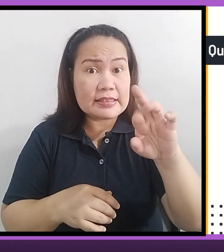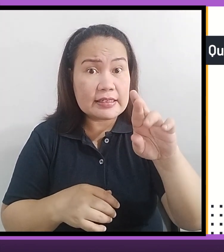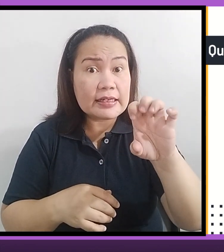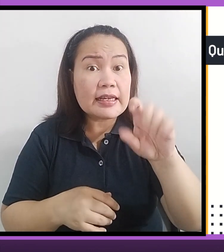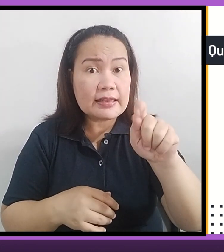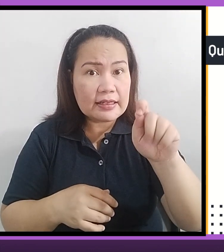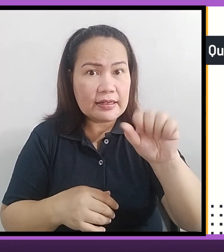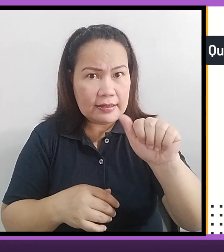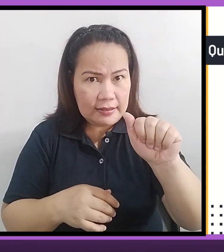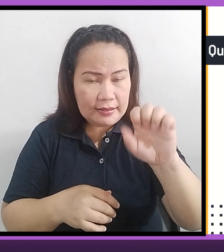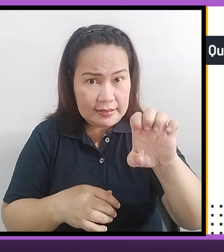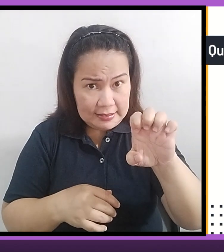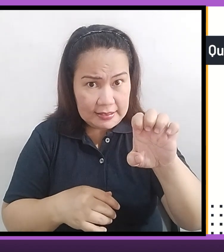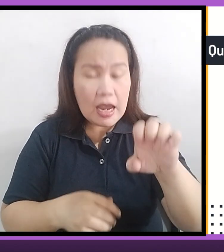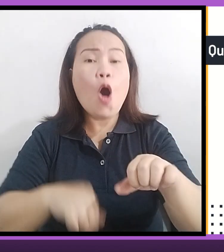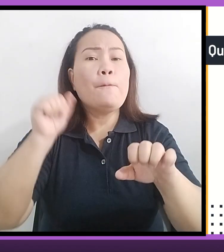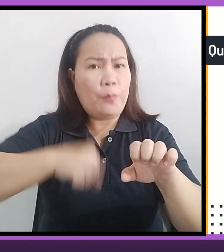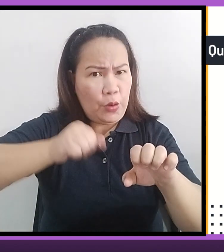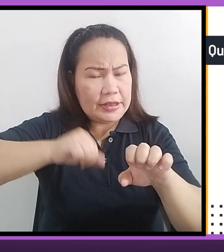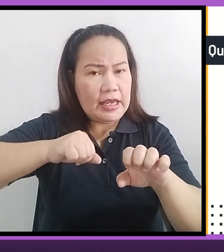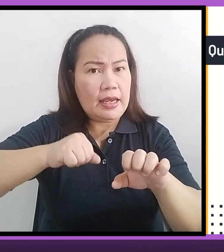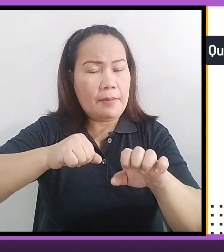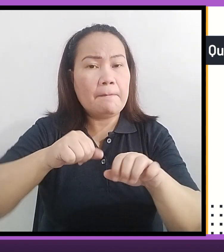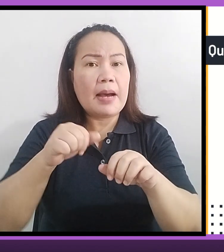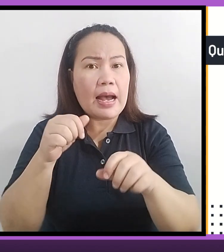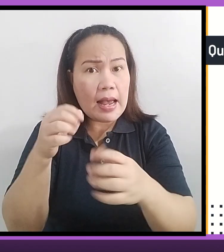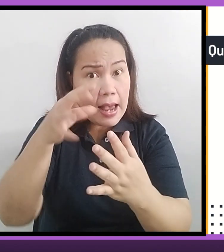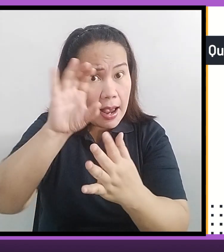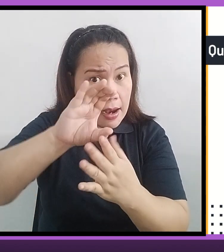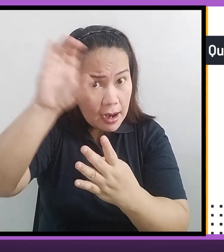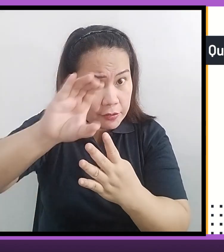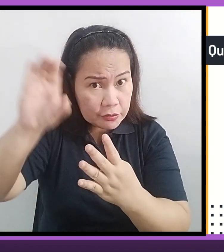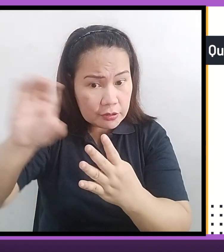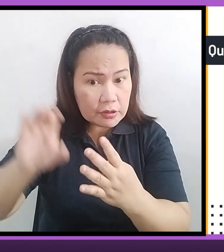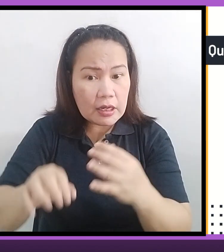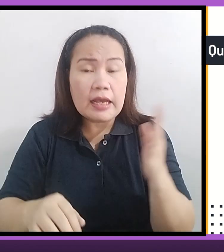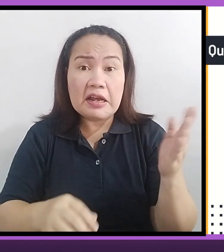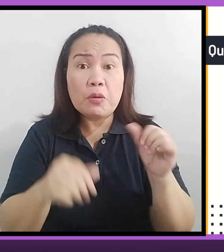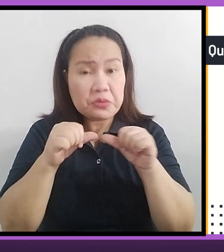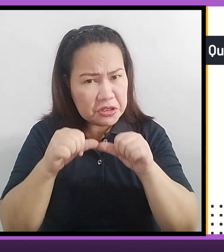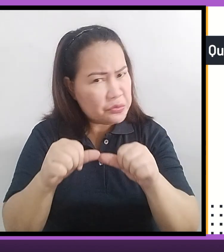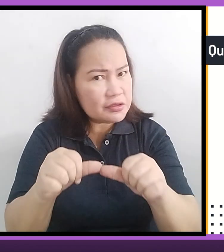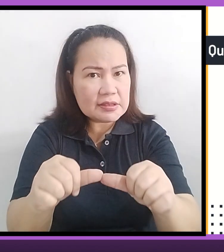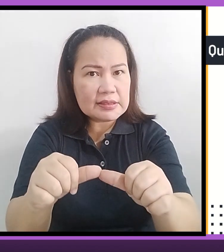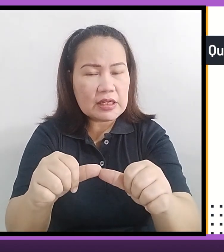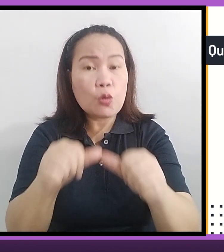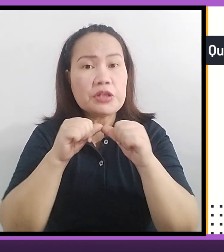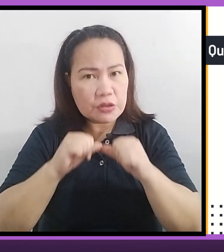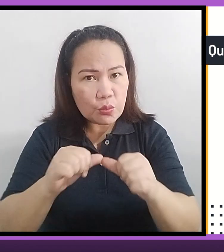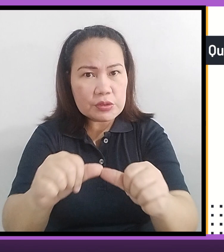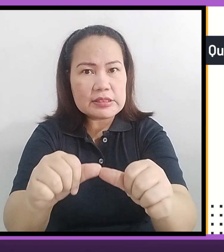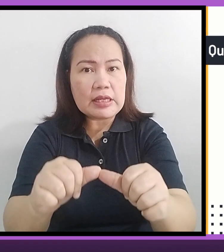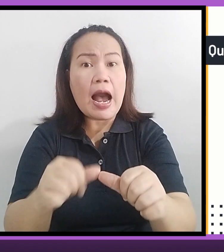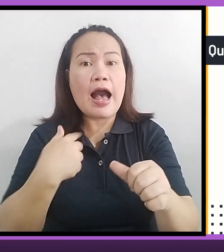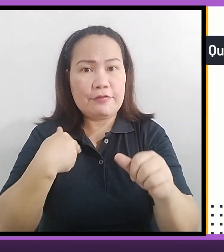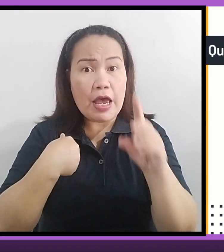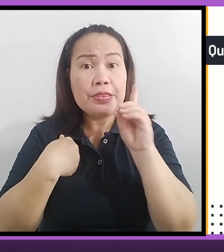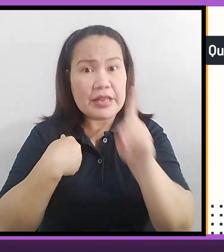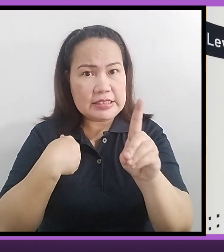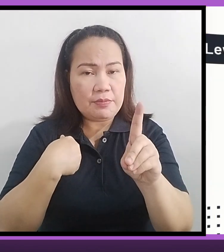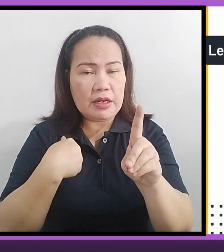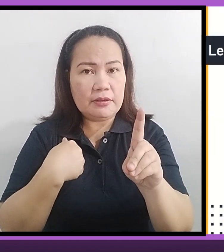countable. So, pag continuous, so it is necessary na magkakaroon ka ng decimal. Okay?